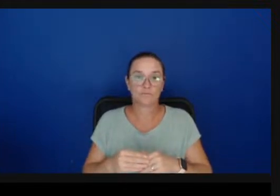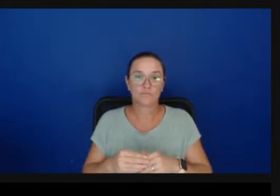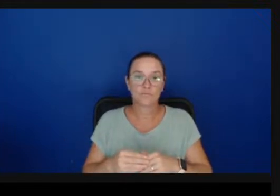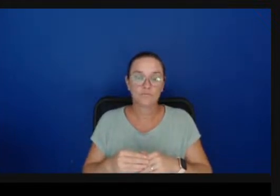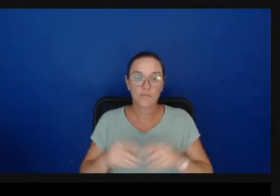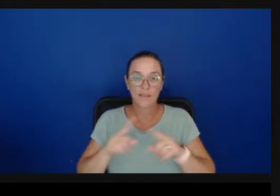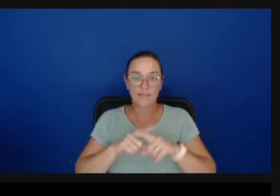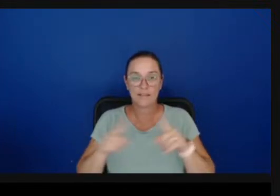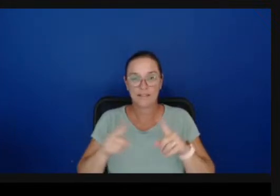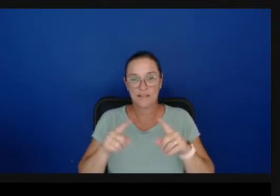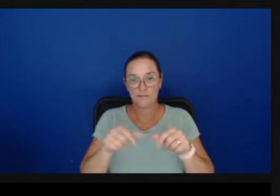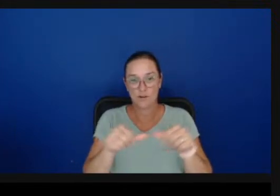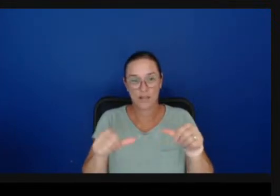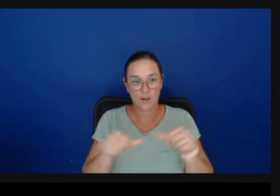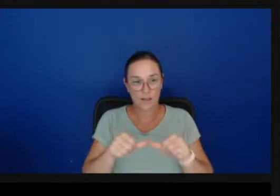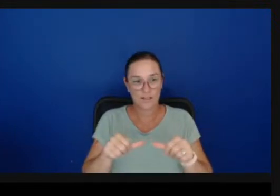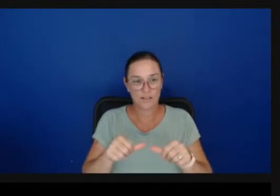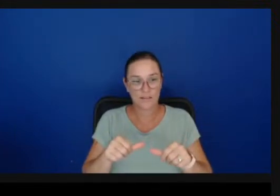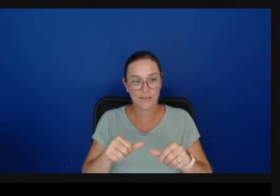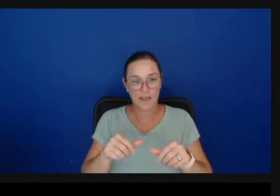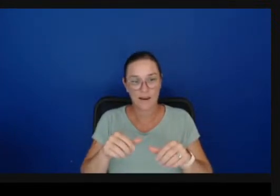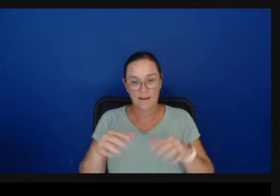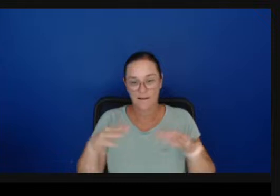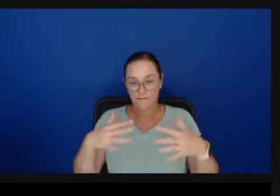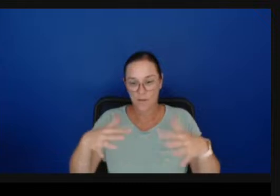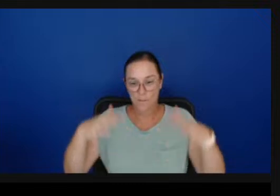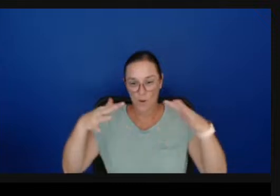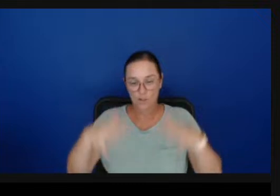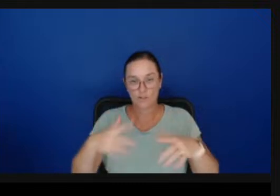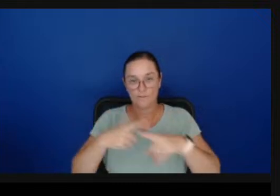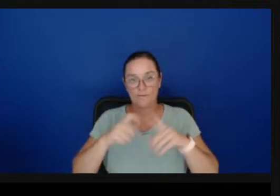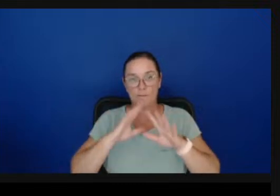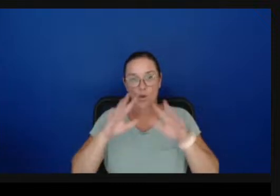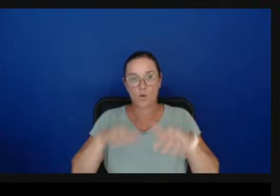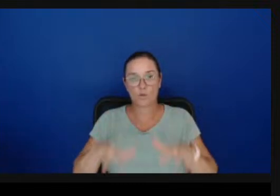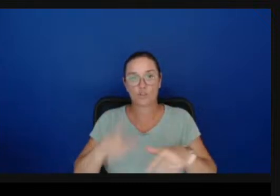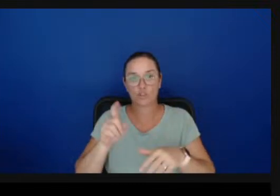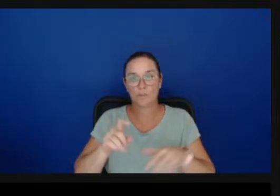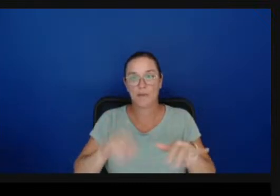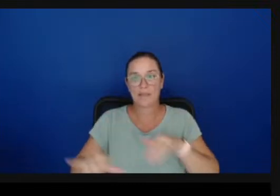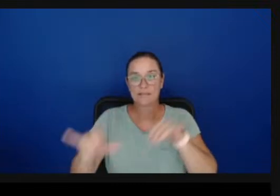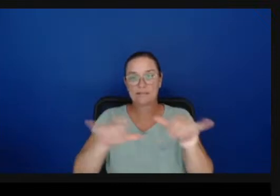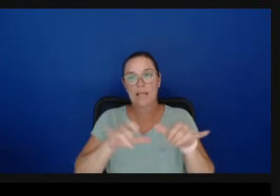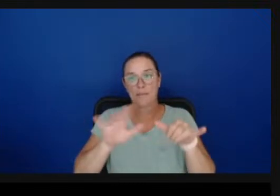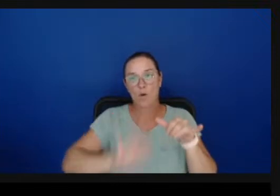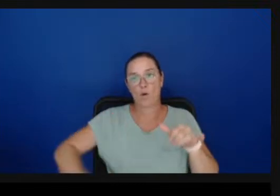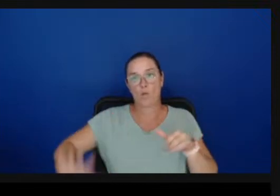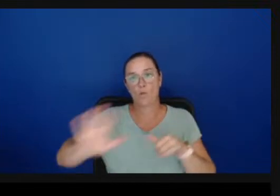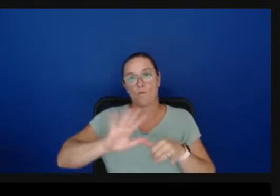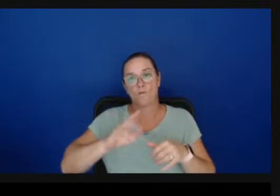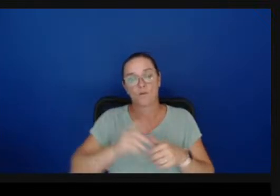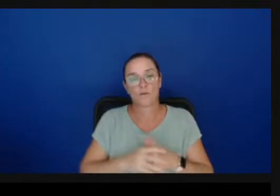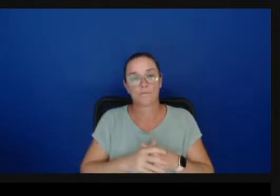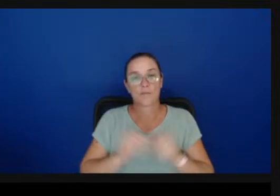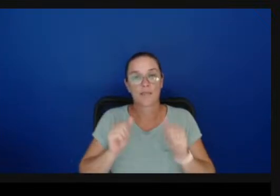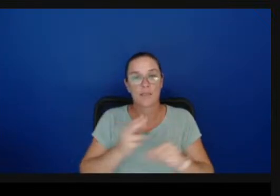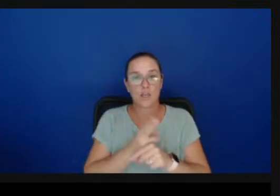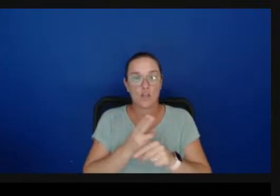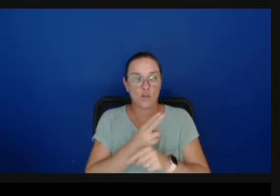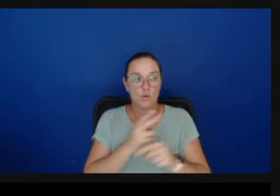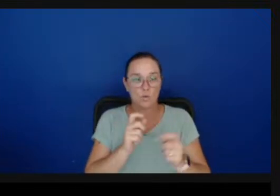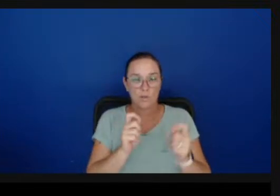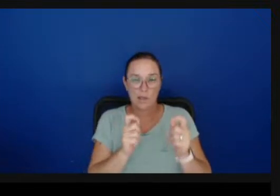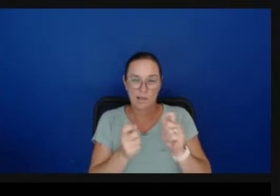the shore. It kind of creates a vibration that should be the same everywhere. And they can use those little differences